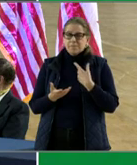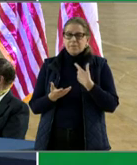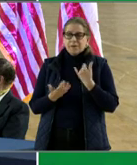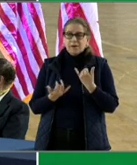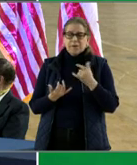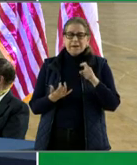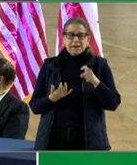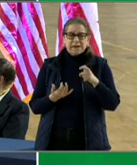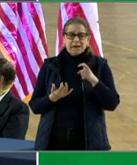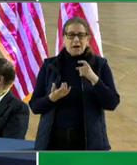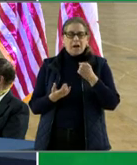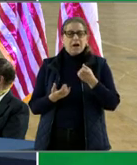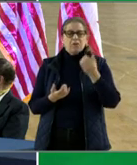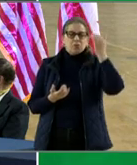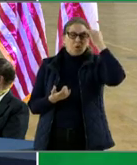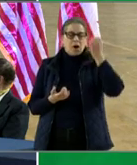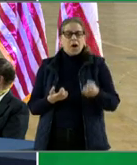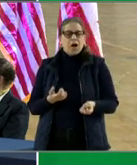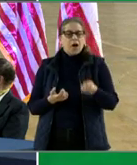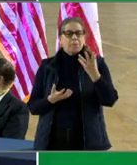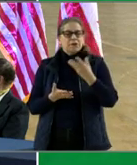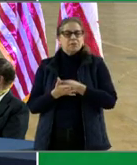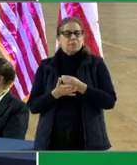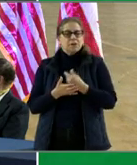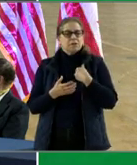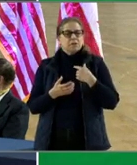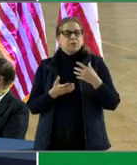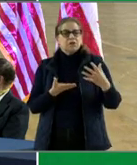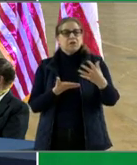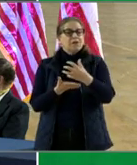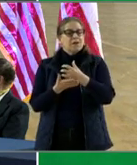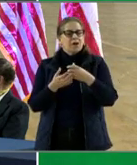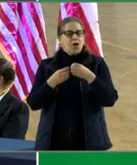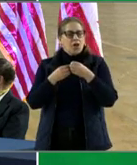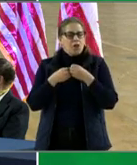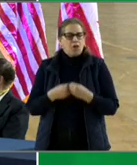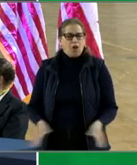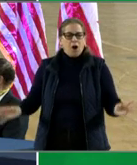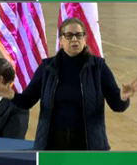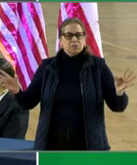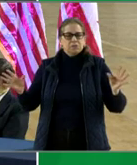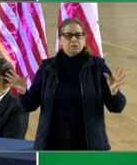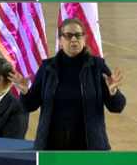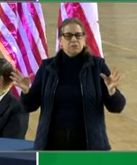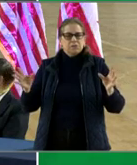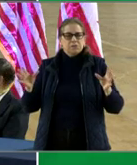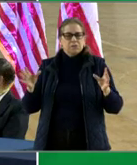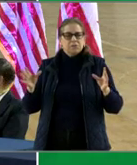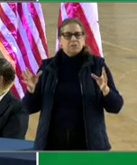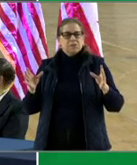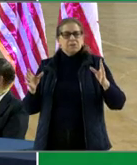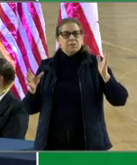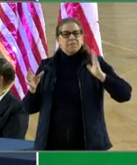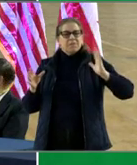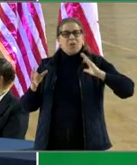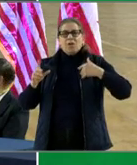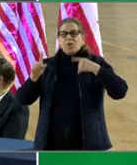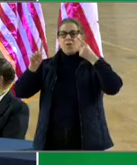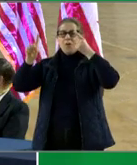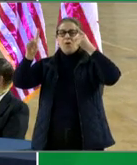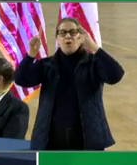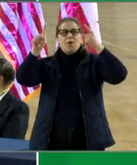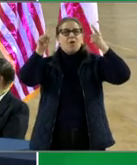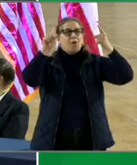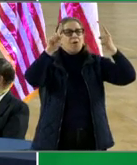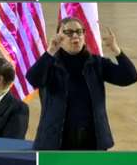things that we hope that we would be able to do with this budget were transformational for our city, I have to tell you. But we